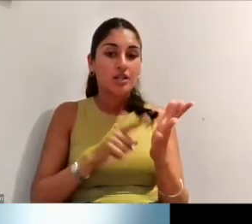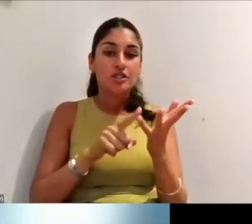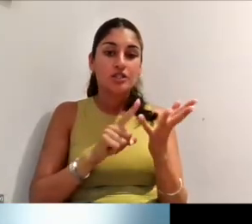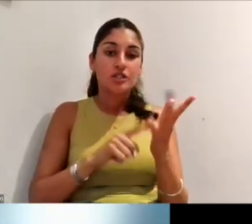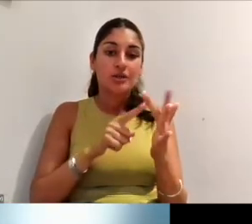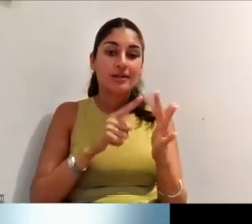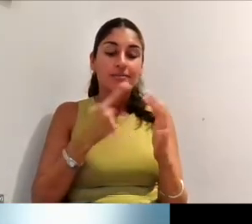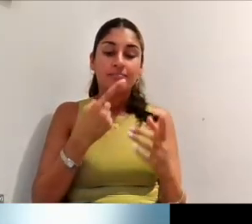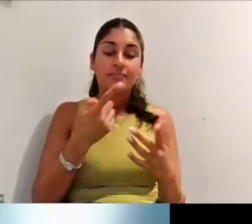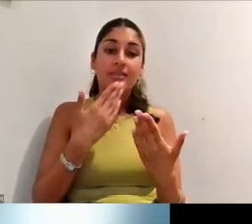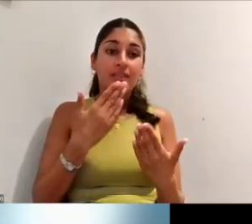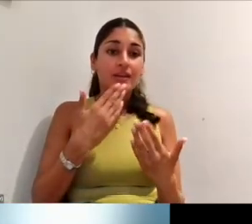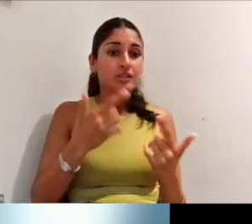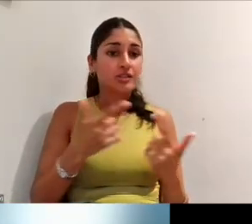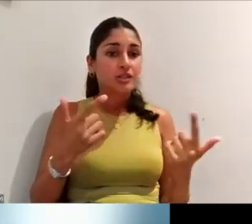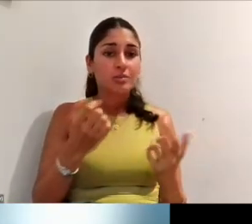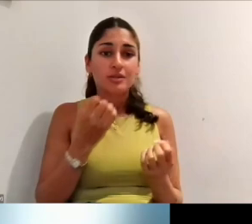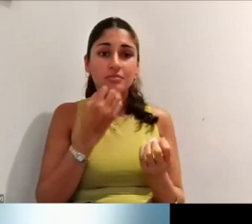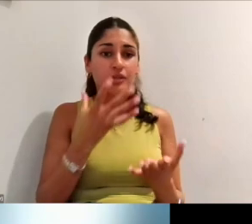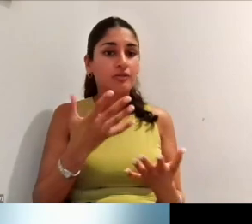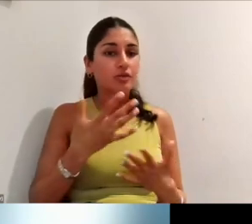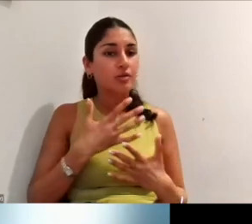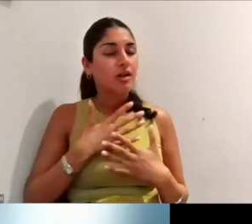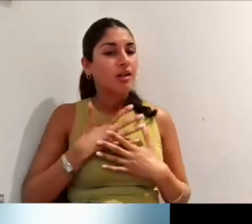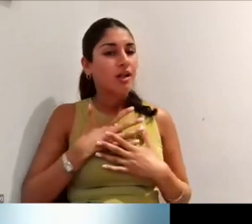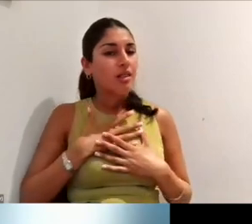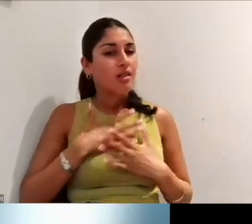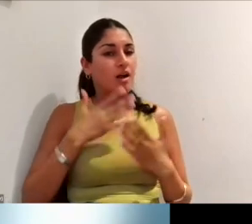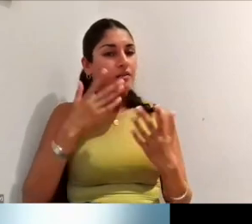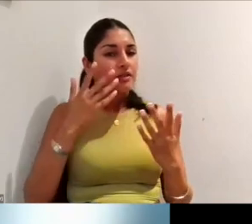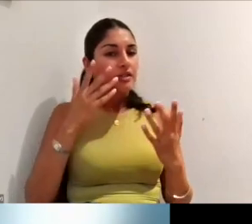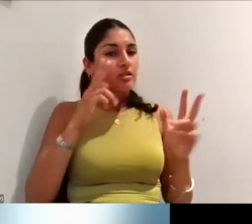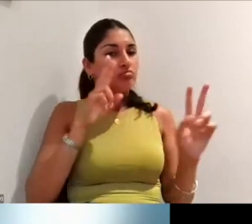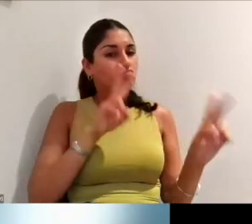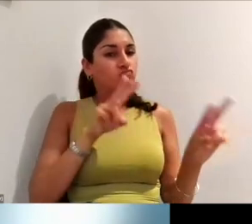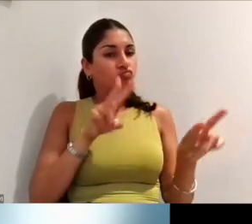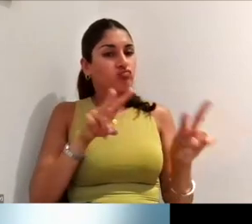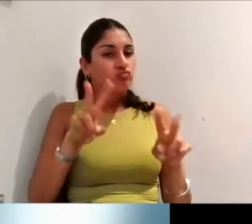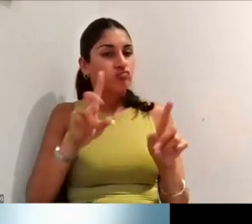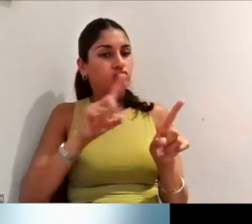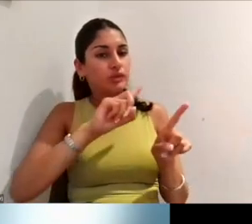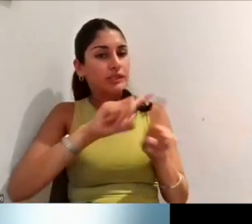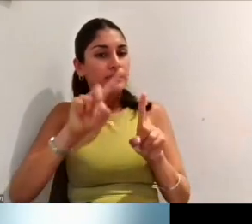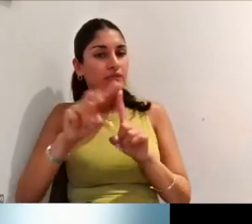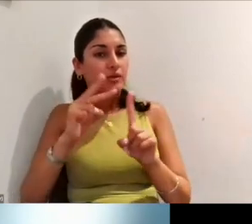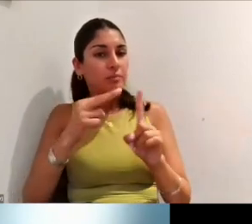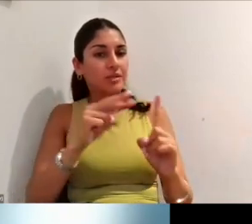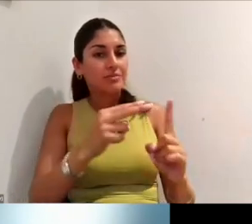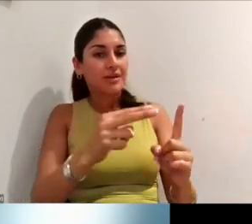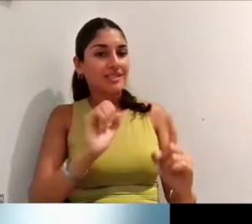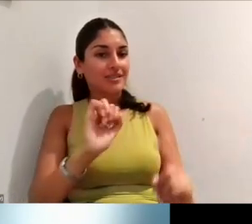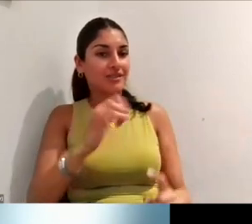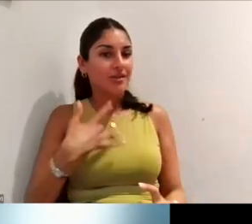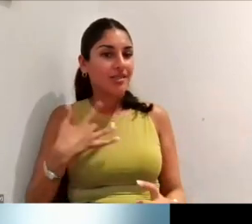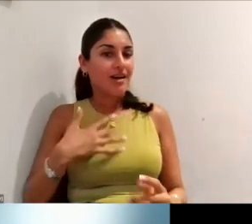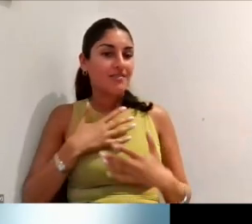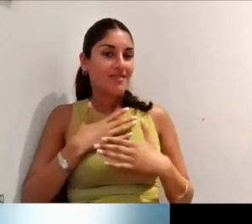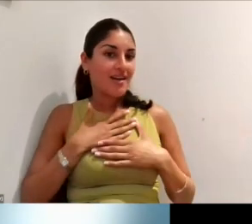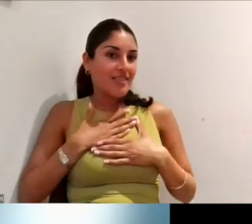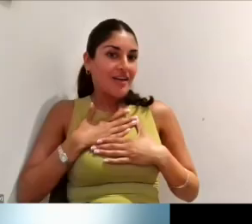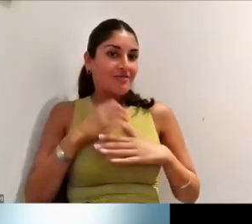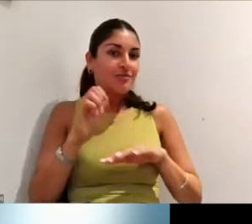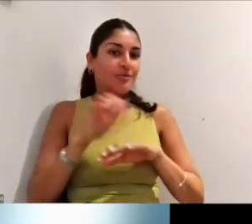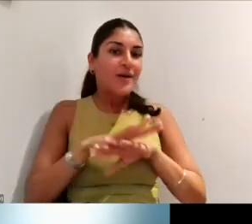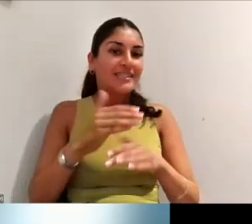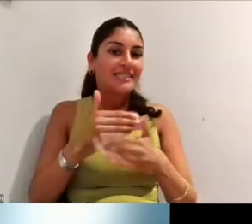Marcy, I loved hearing about the different areas of your life that you've explored through poetry. I especially loved Wedding Day. Me too.